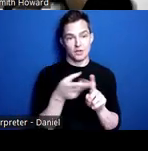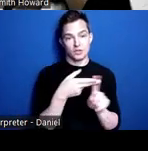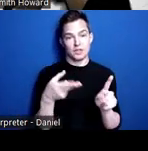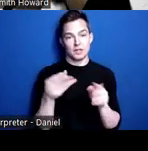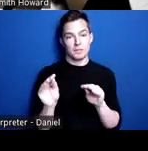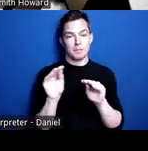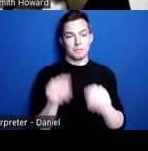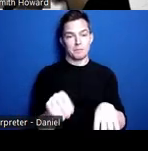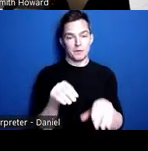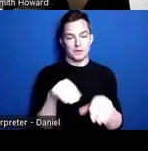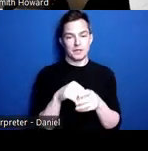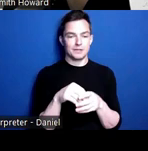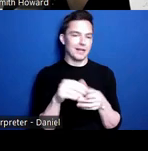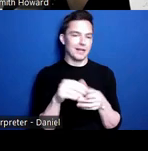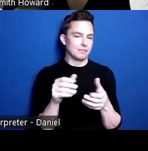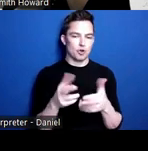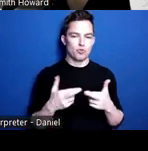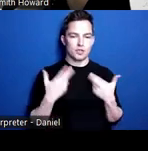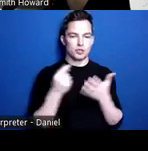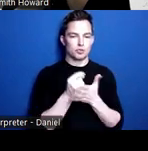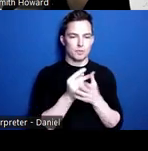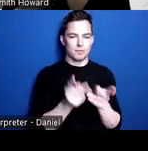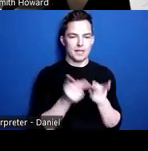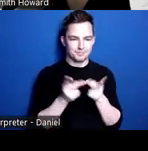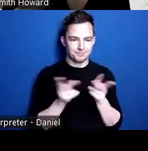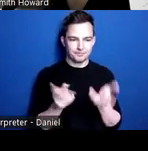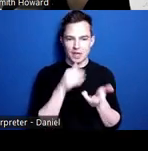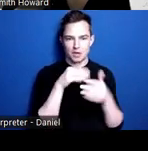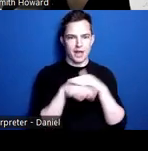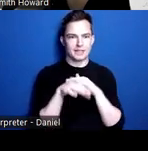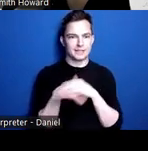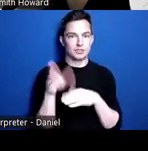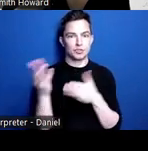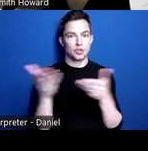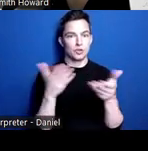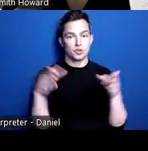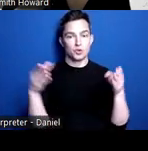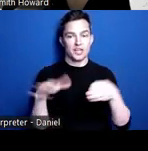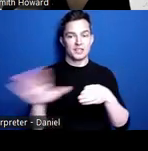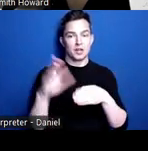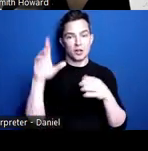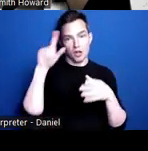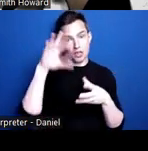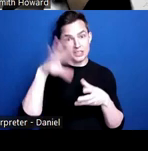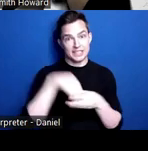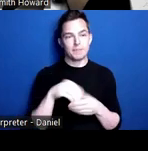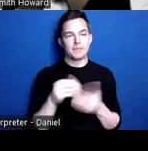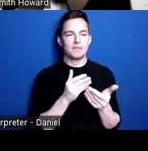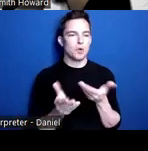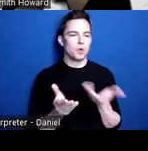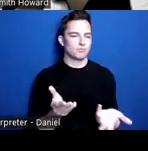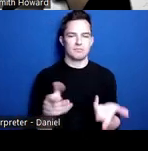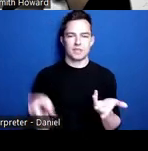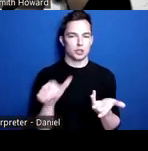placed in, say, a residential treatment facility and not getting services to address their autism, even though they should not